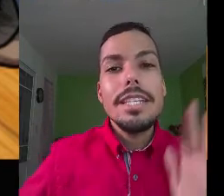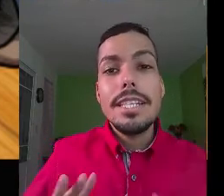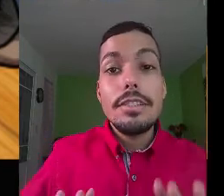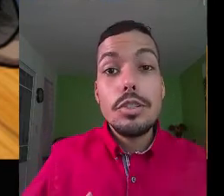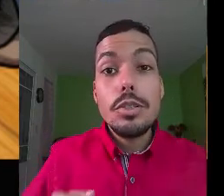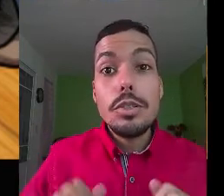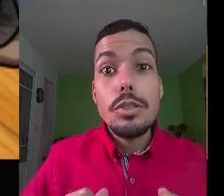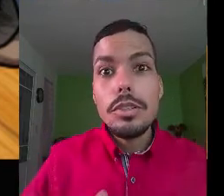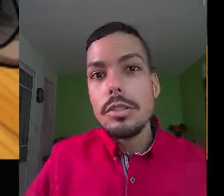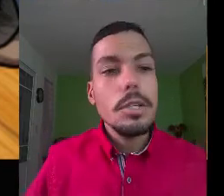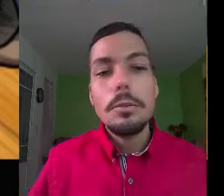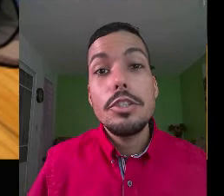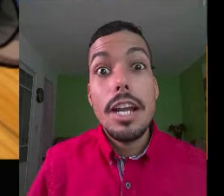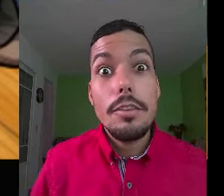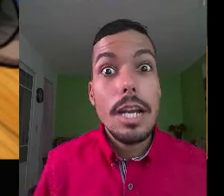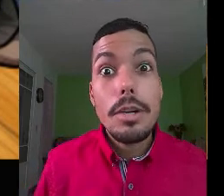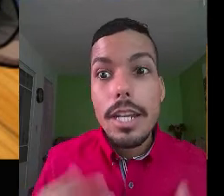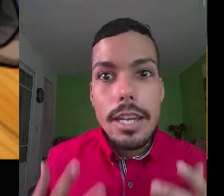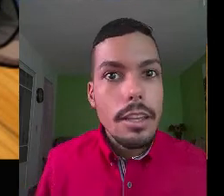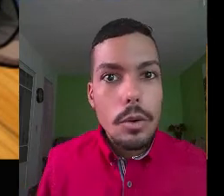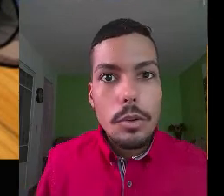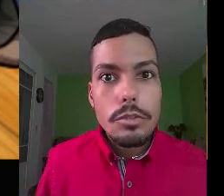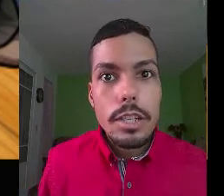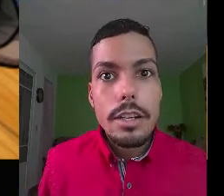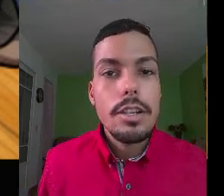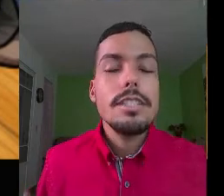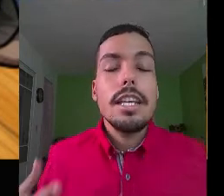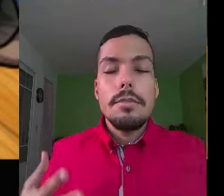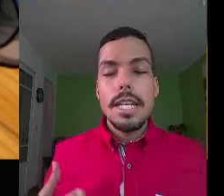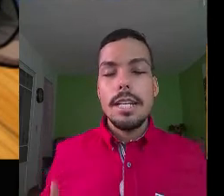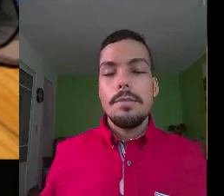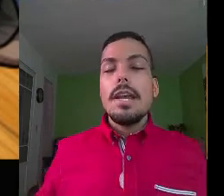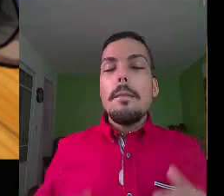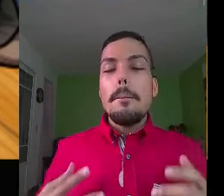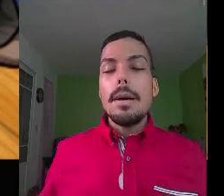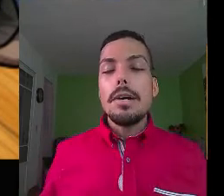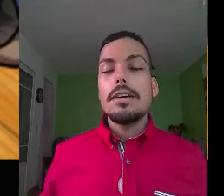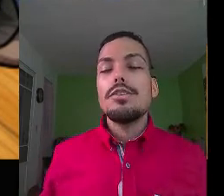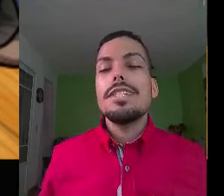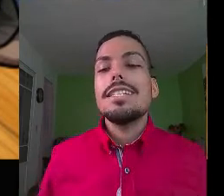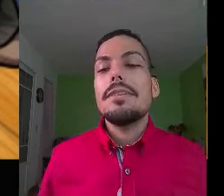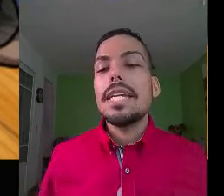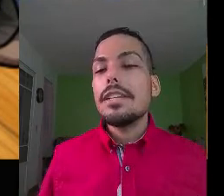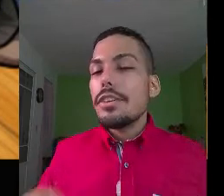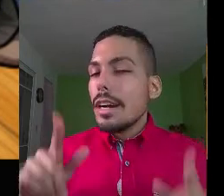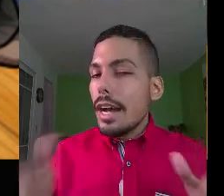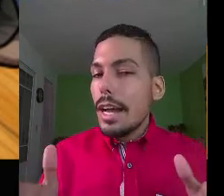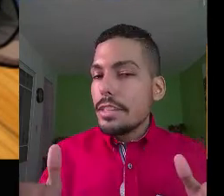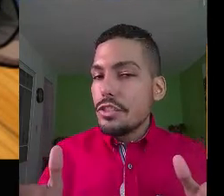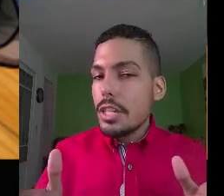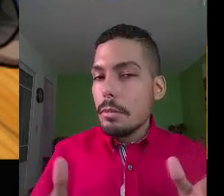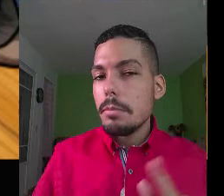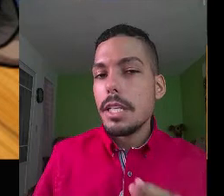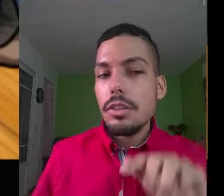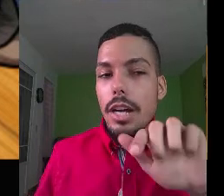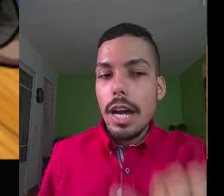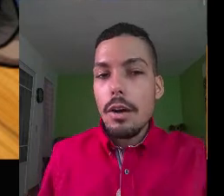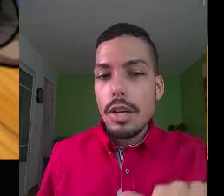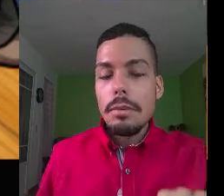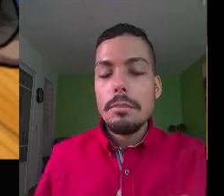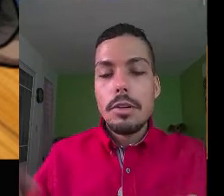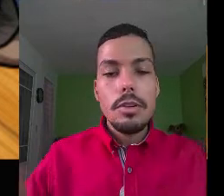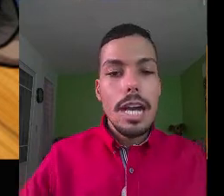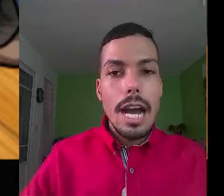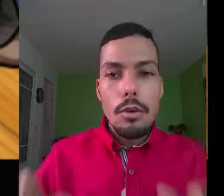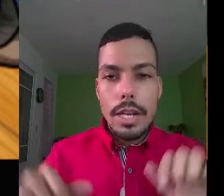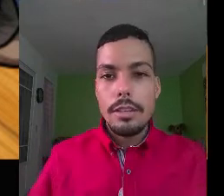nuevo amiguito. Estoy muy emocionado, ¿verdad? Porque ya quiero conocerlo. Así que mire, vamos a conocer a ese amiguito ya mismito,